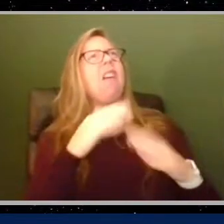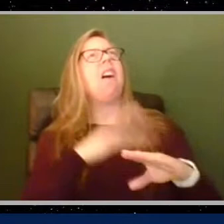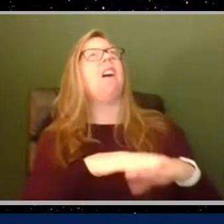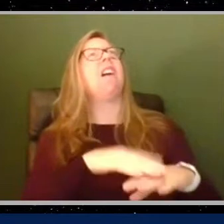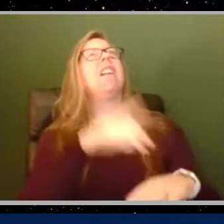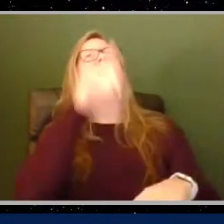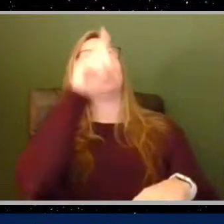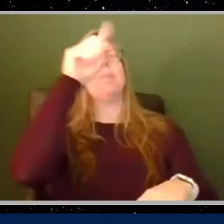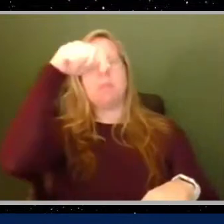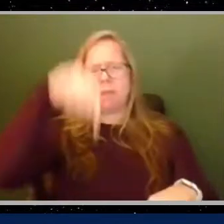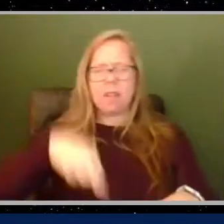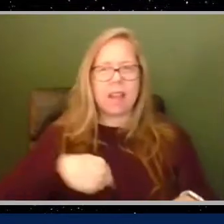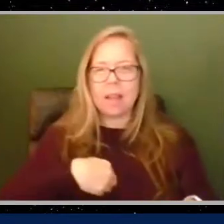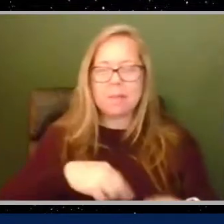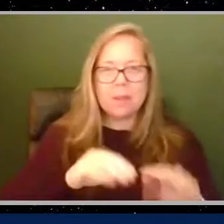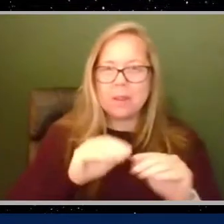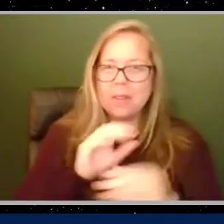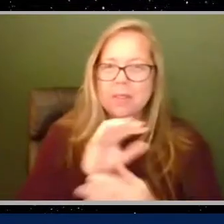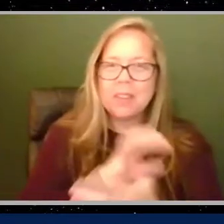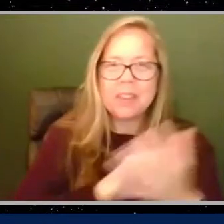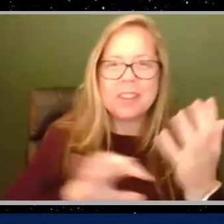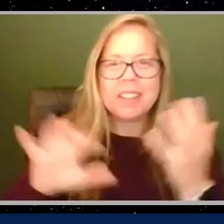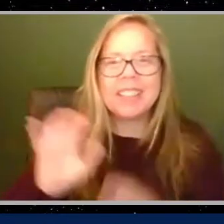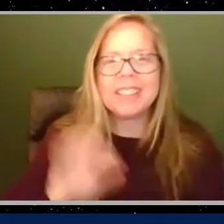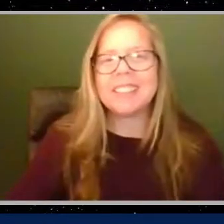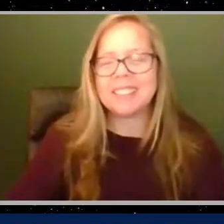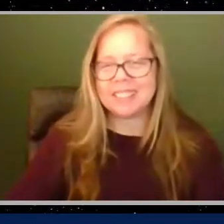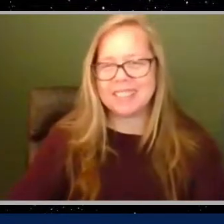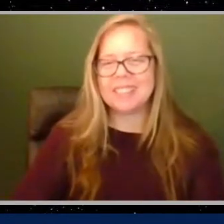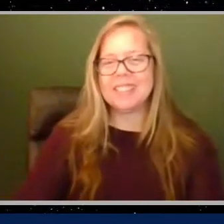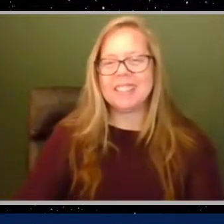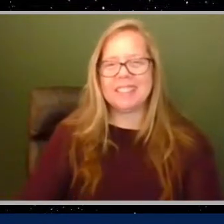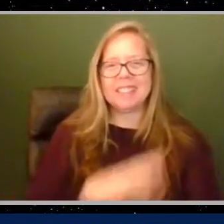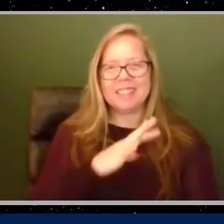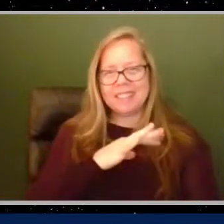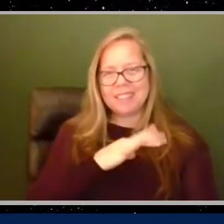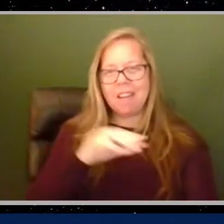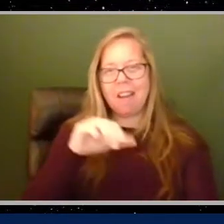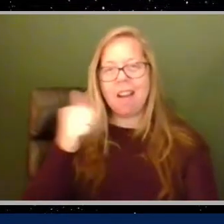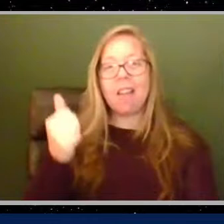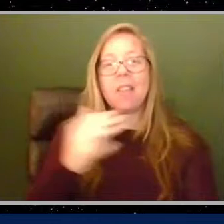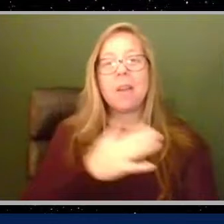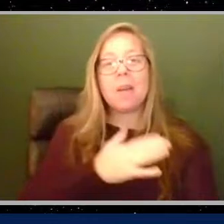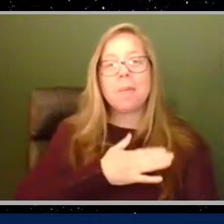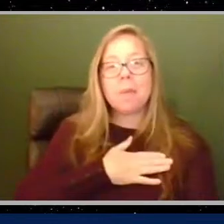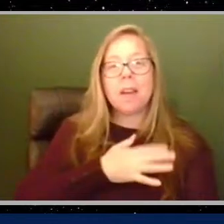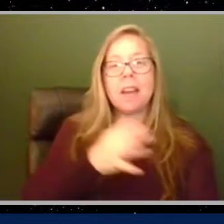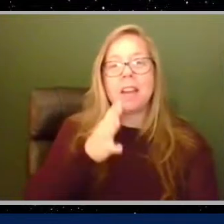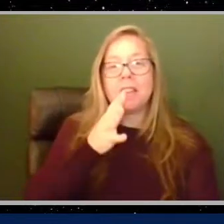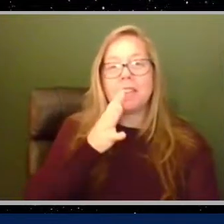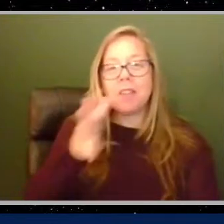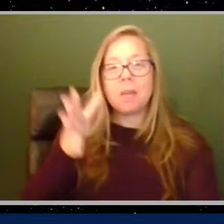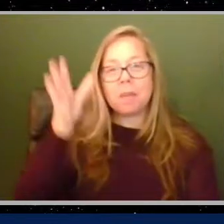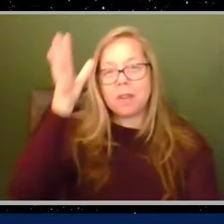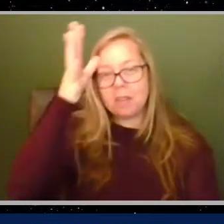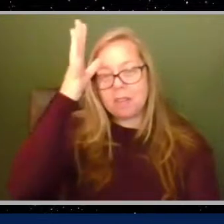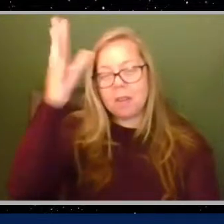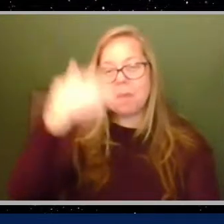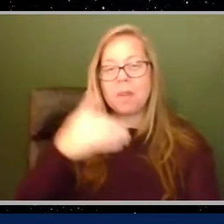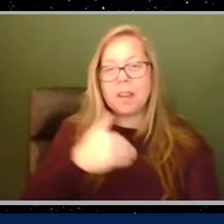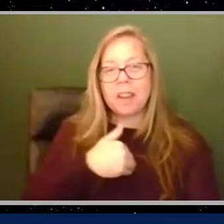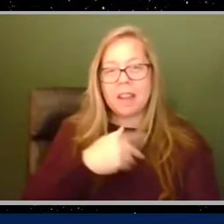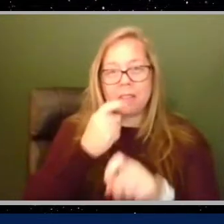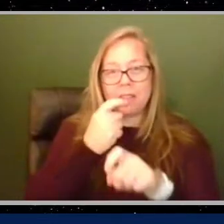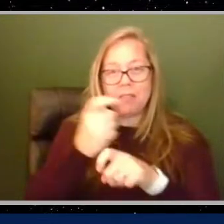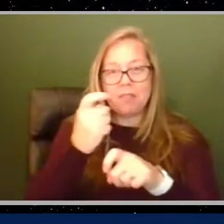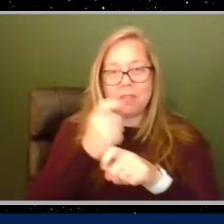the floor. Who's on the ceiling? That's what it is. And I also had one where my grandparents, we have a little joke with the ping pong balls that we collected